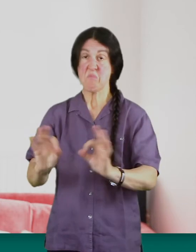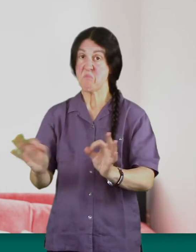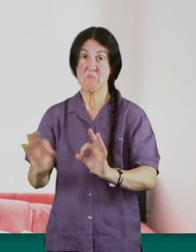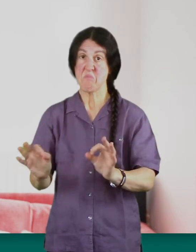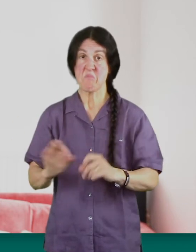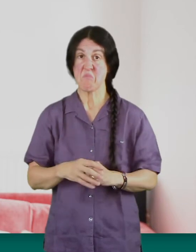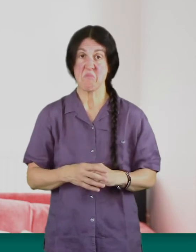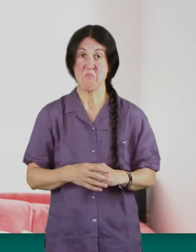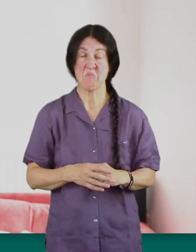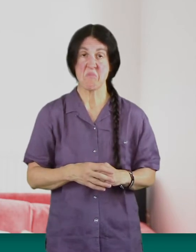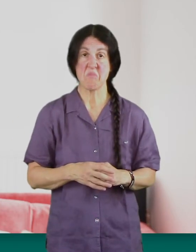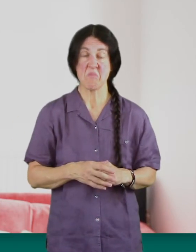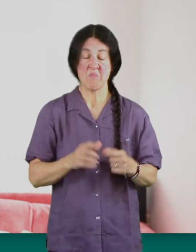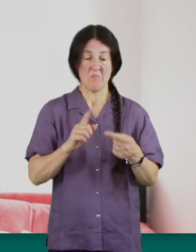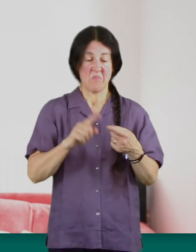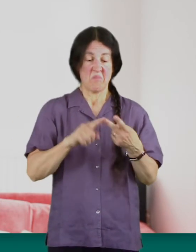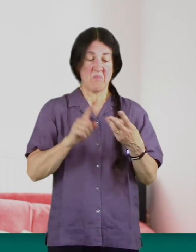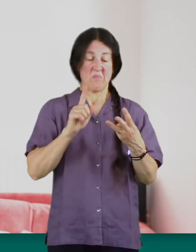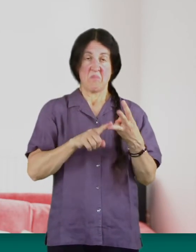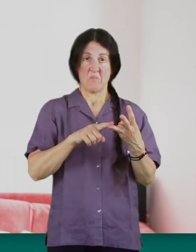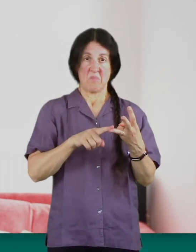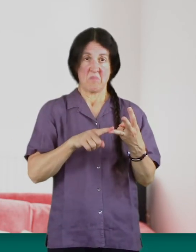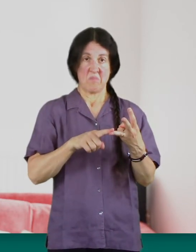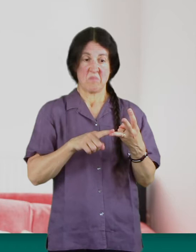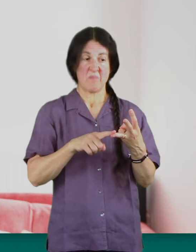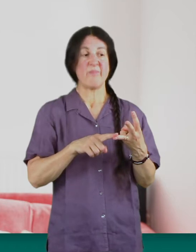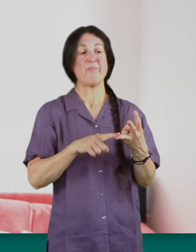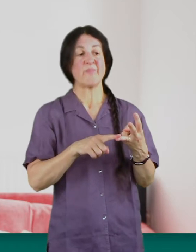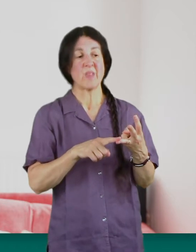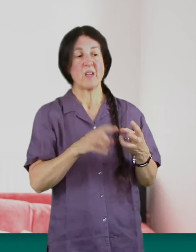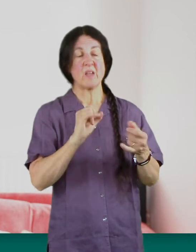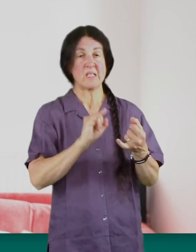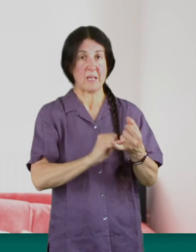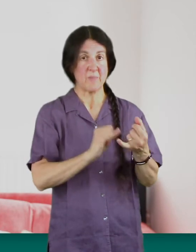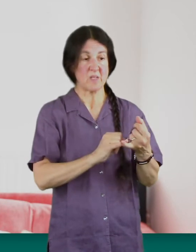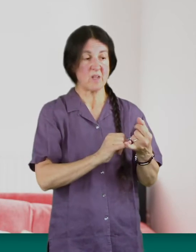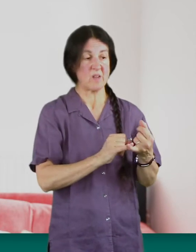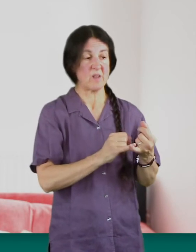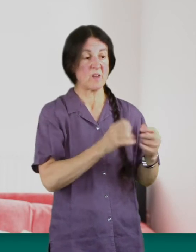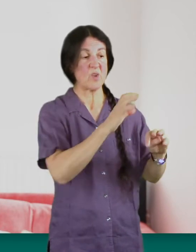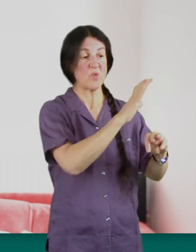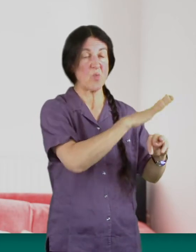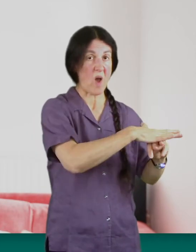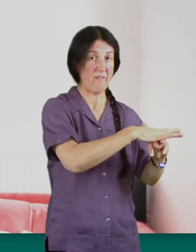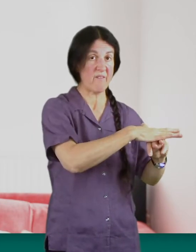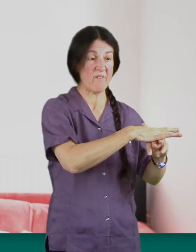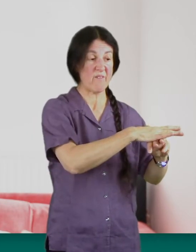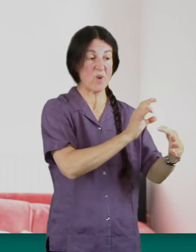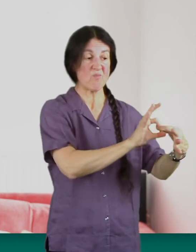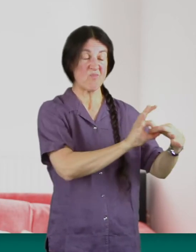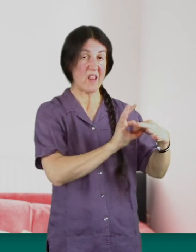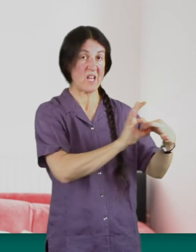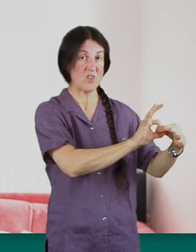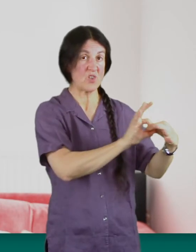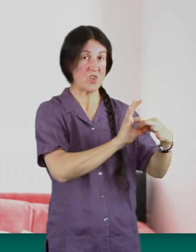thirdly, in a human way, we see it in his relationship with his bride-to-be. He literally, well, in my translation, whether he